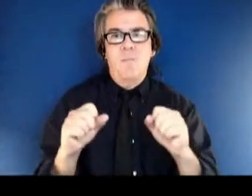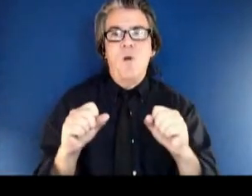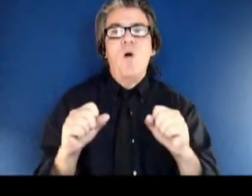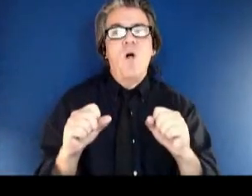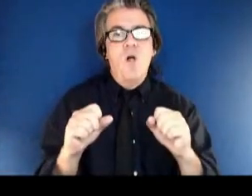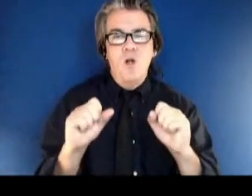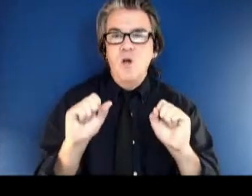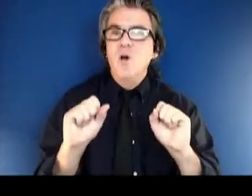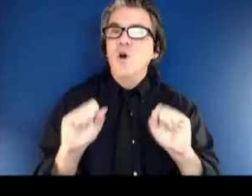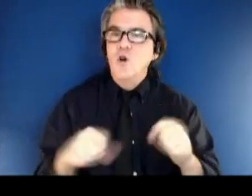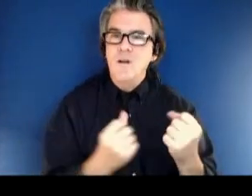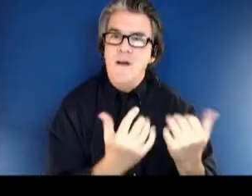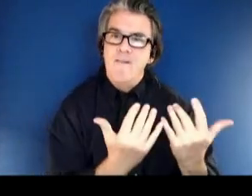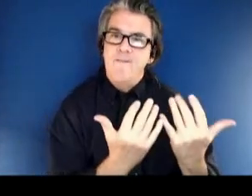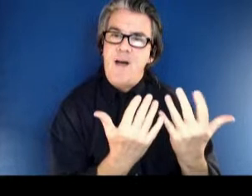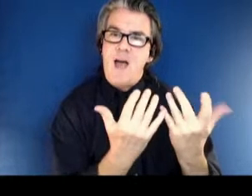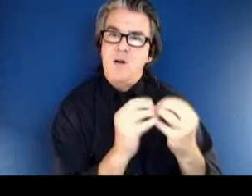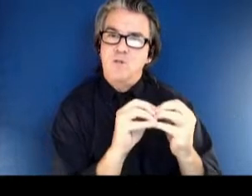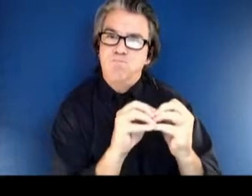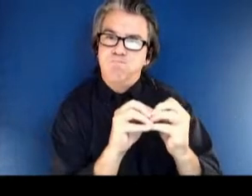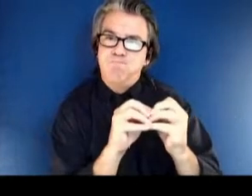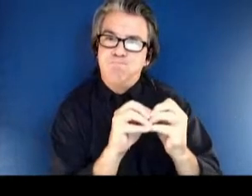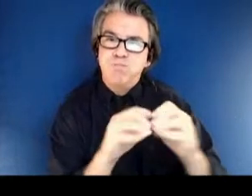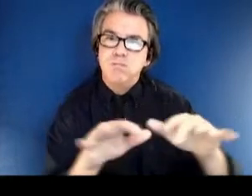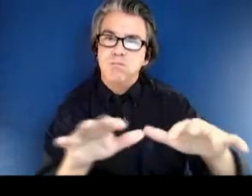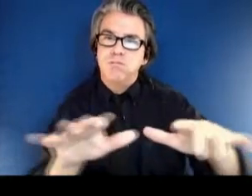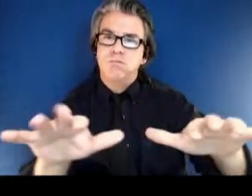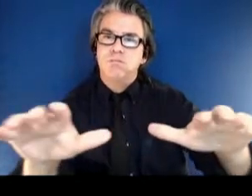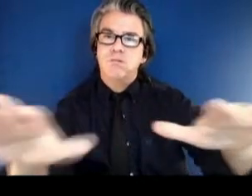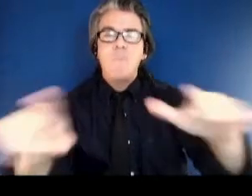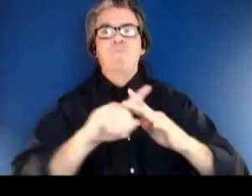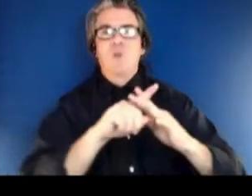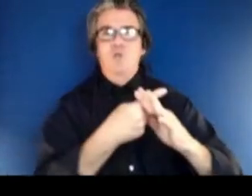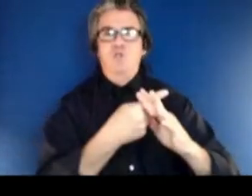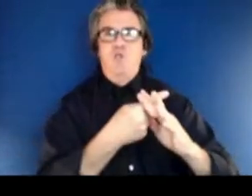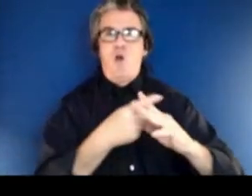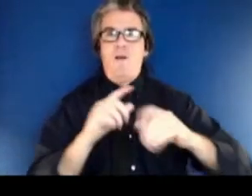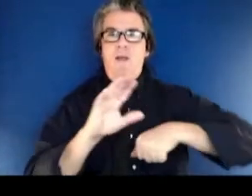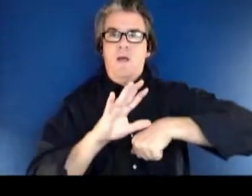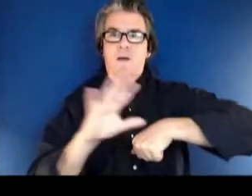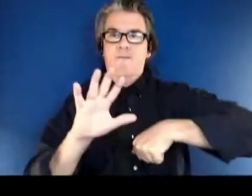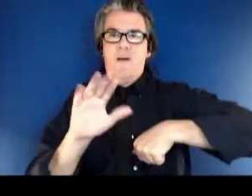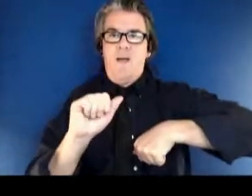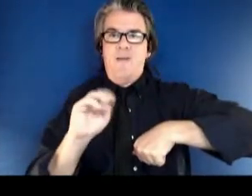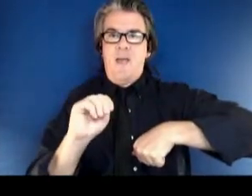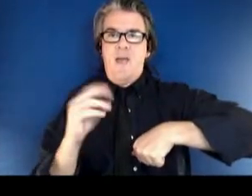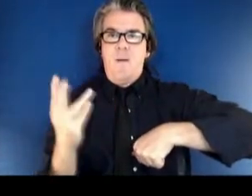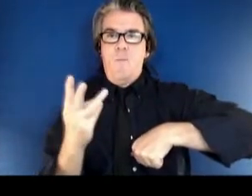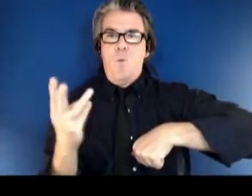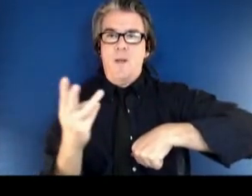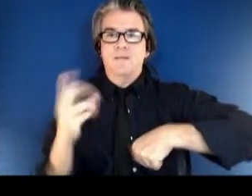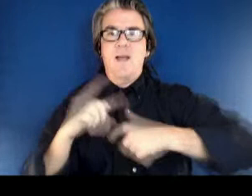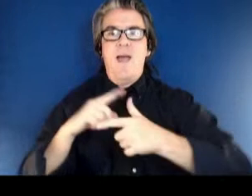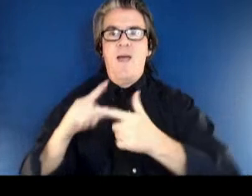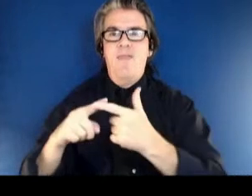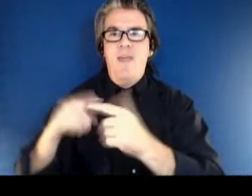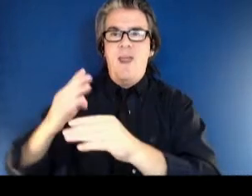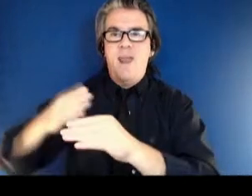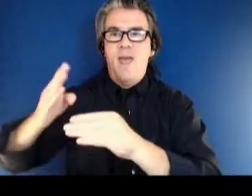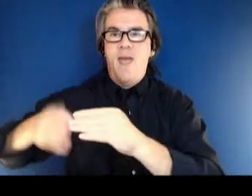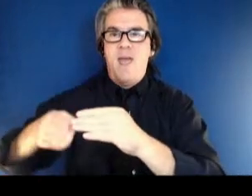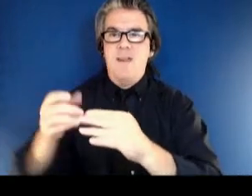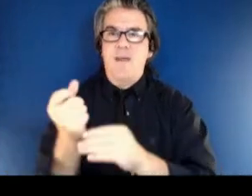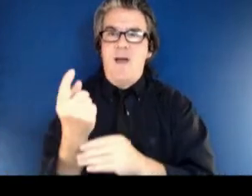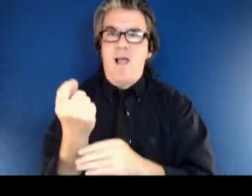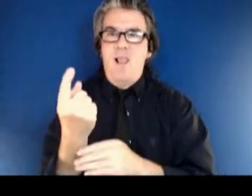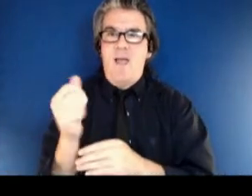potential rapid spread of wildfires. These warnings begin to go into effect starting as early as 5 a.m. Wednesday and are forecast to end at 11